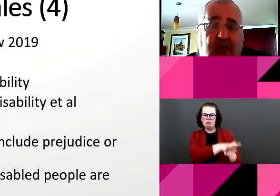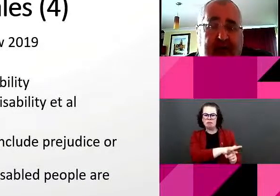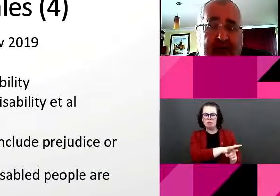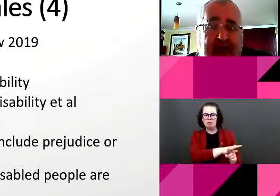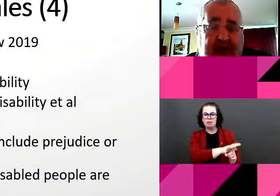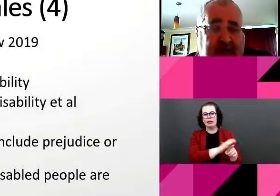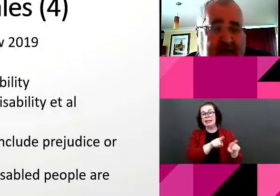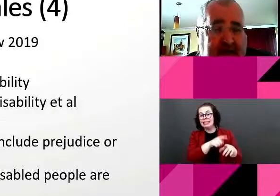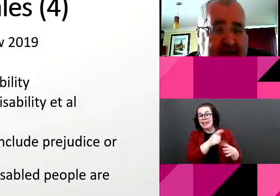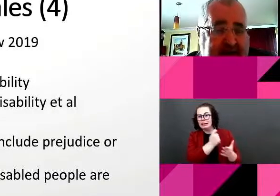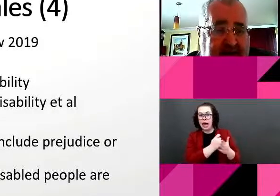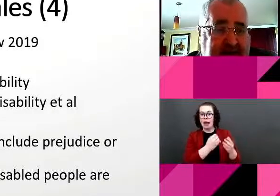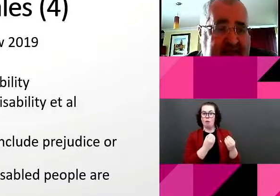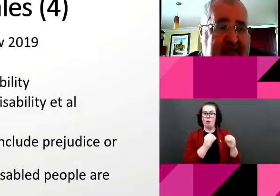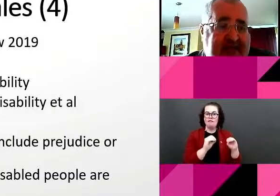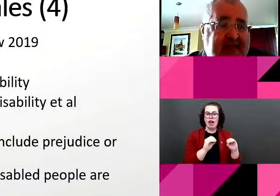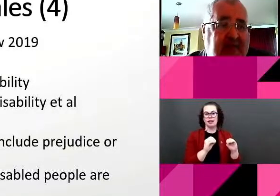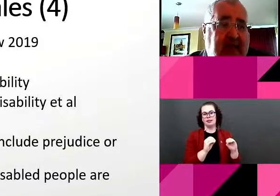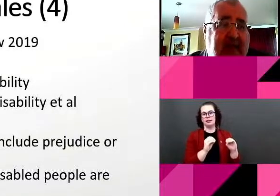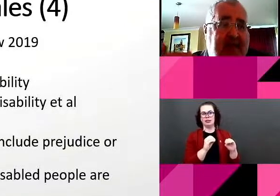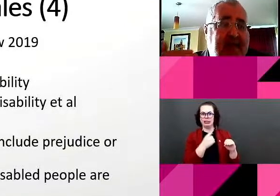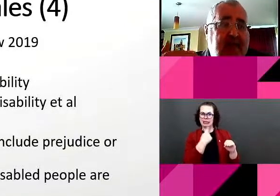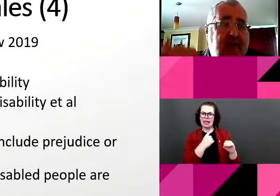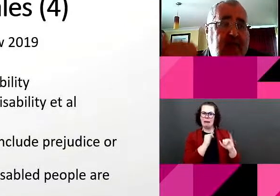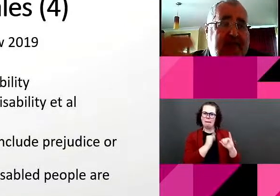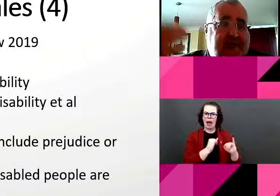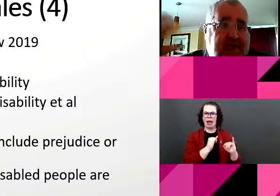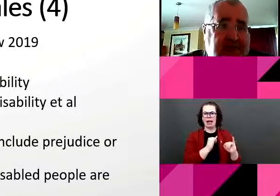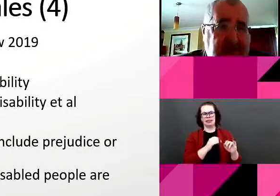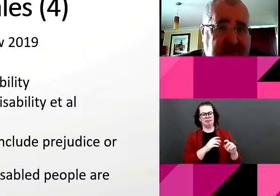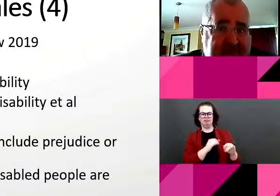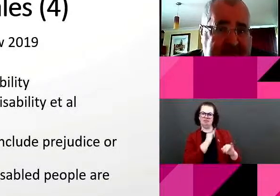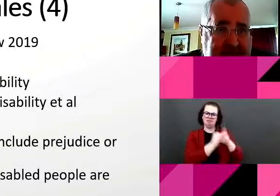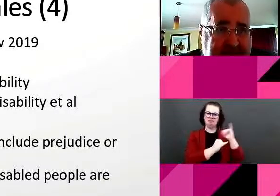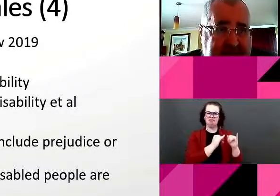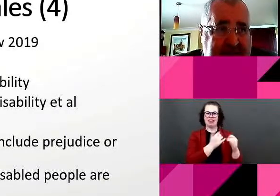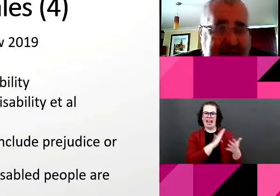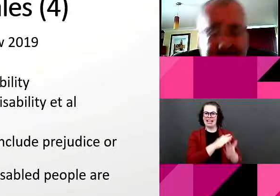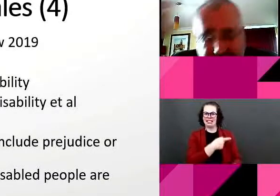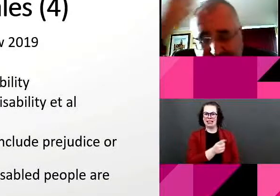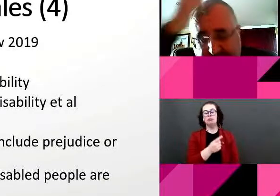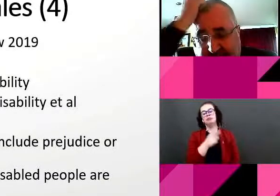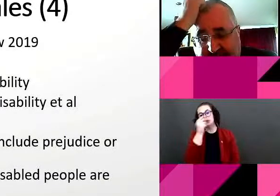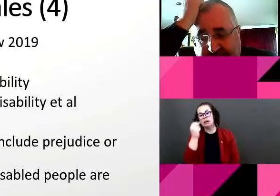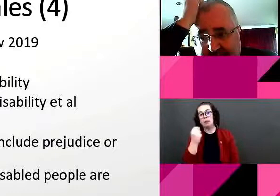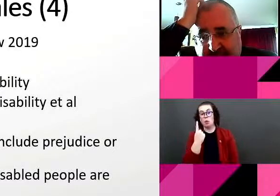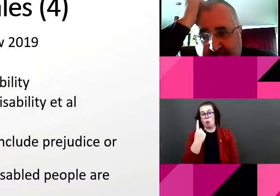So a type of case was two disabled men